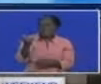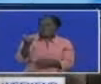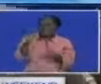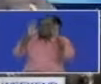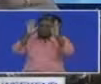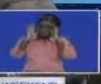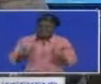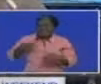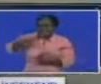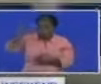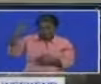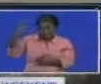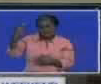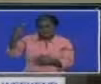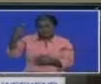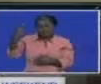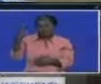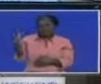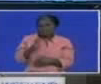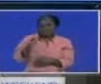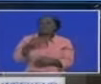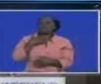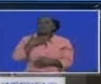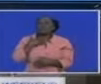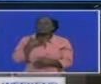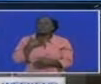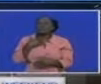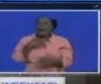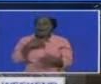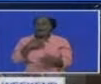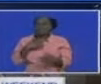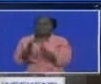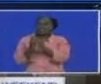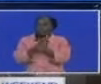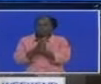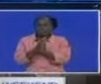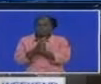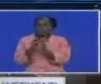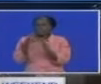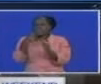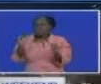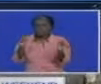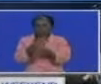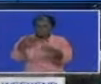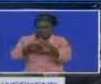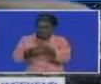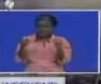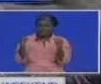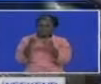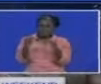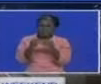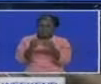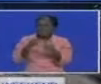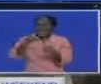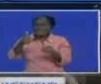important, uh-huh. The journalists wanted to cover the story. So they wanted to go in. Uh-huh. And they were told, you can't come to this meeting. And then there were some